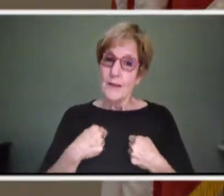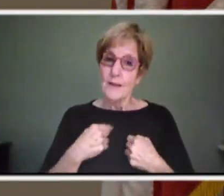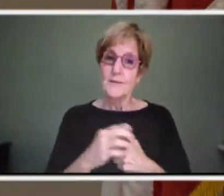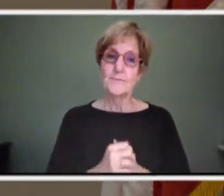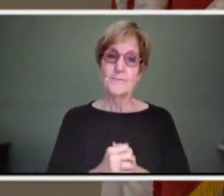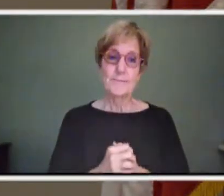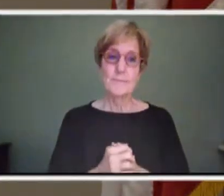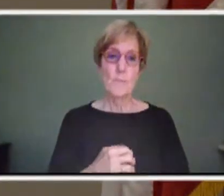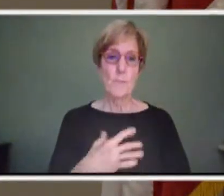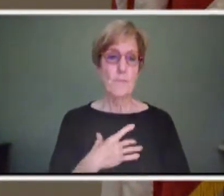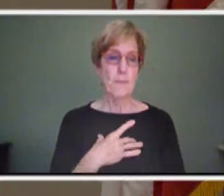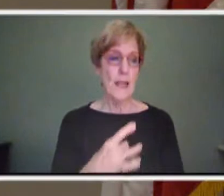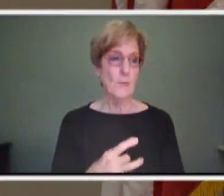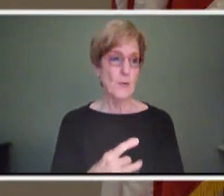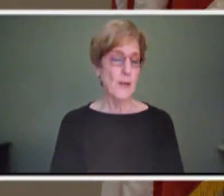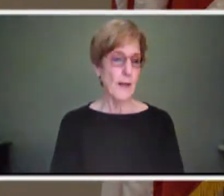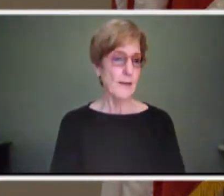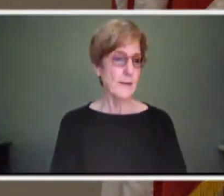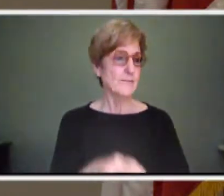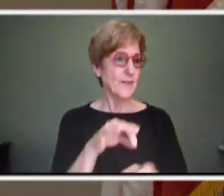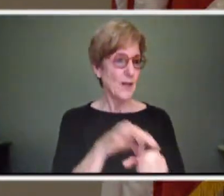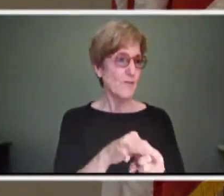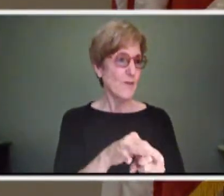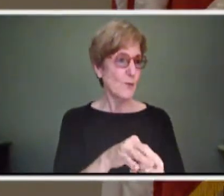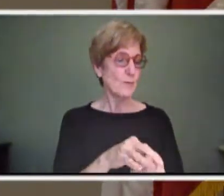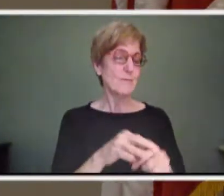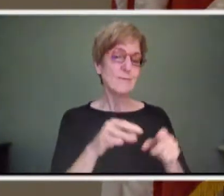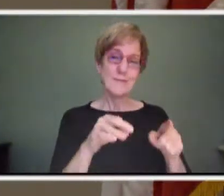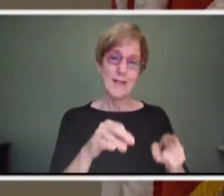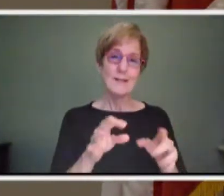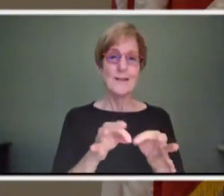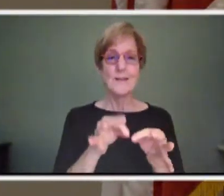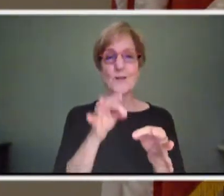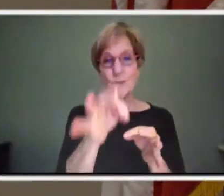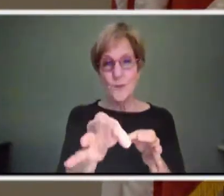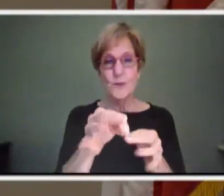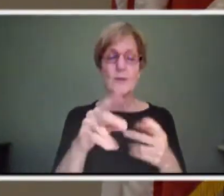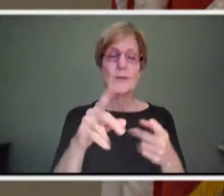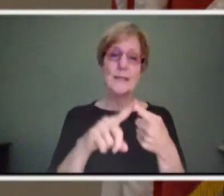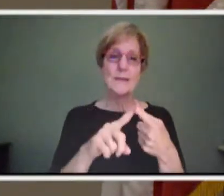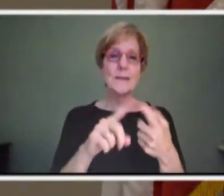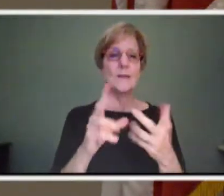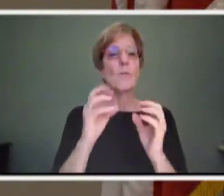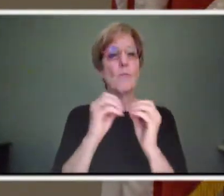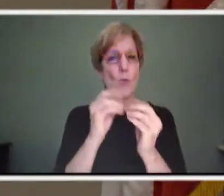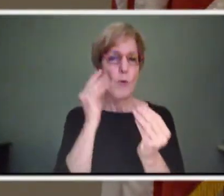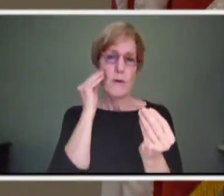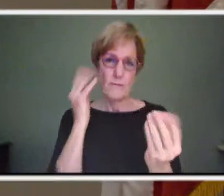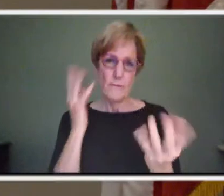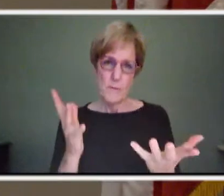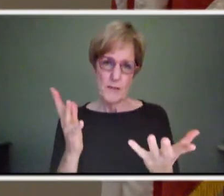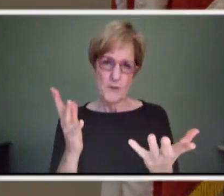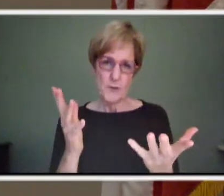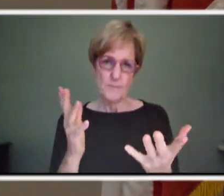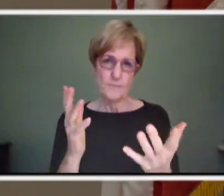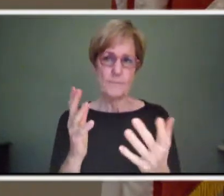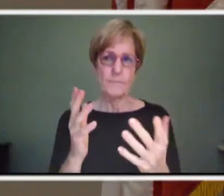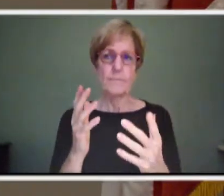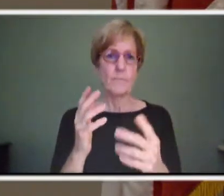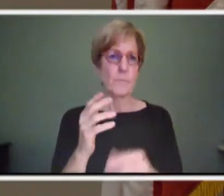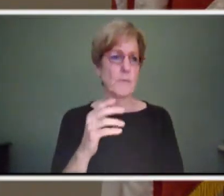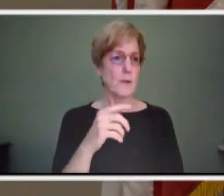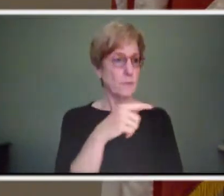have had a vote like this one deferred until we could have more information from both